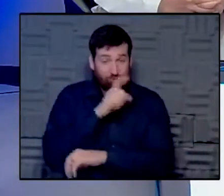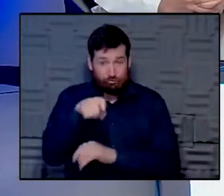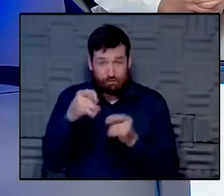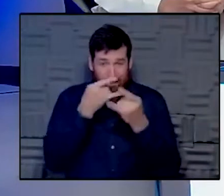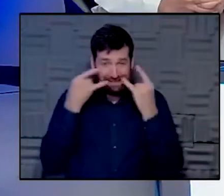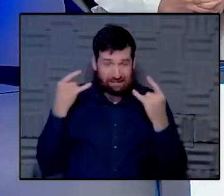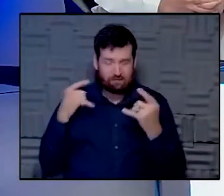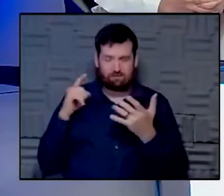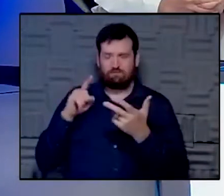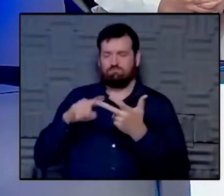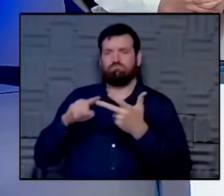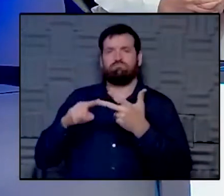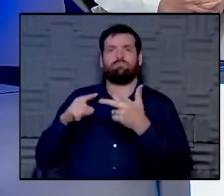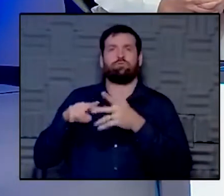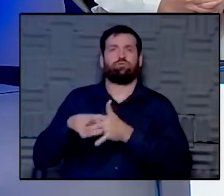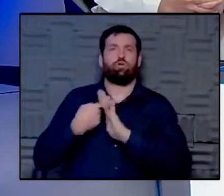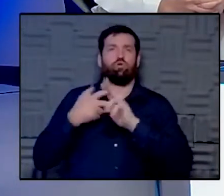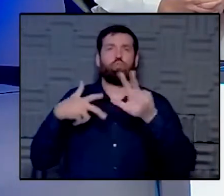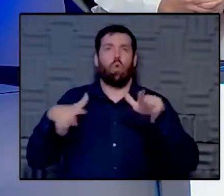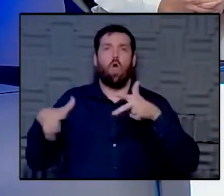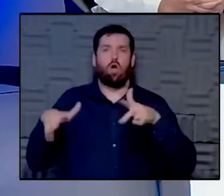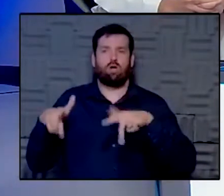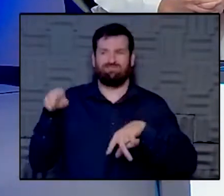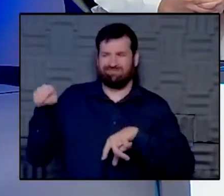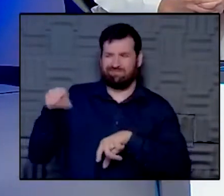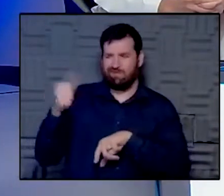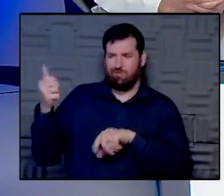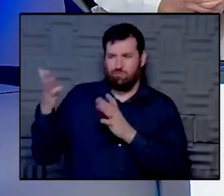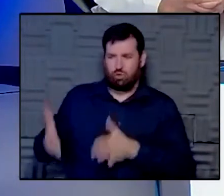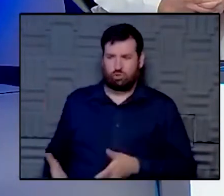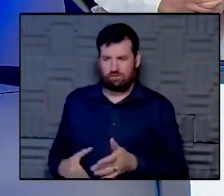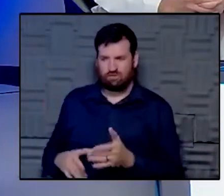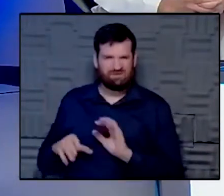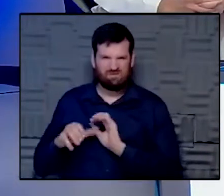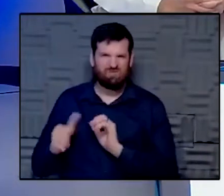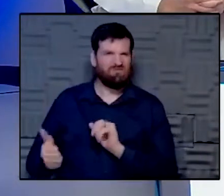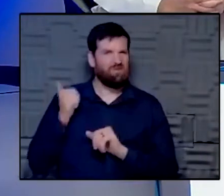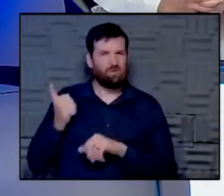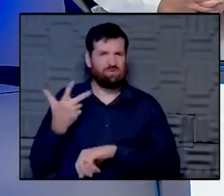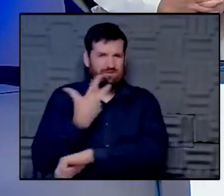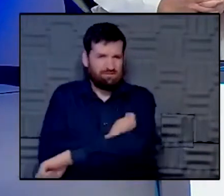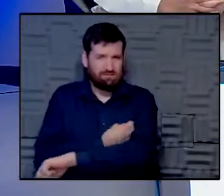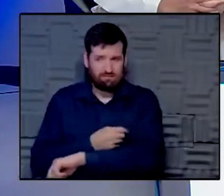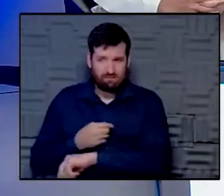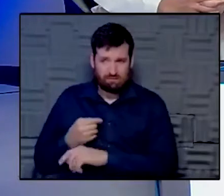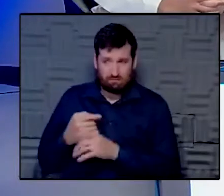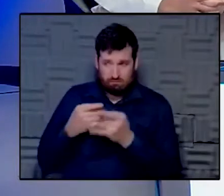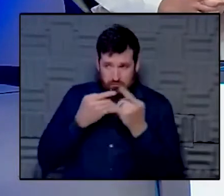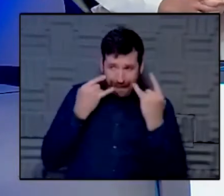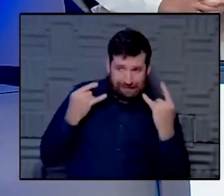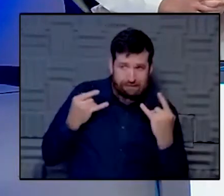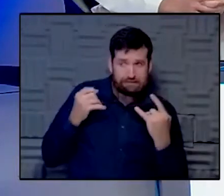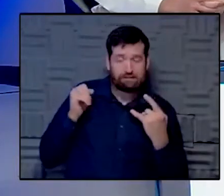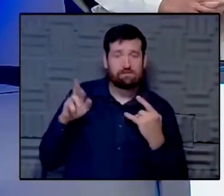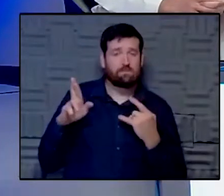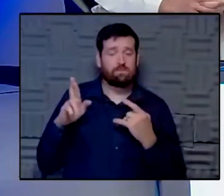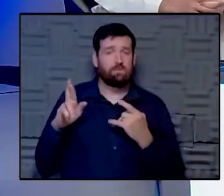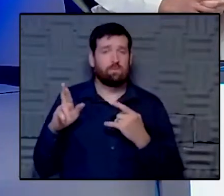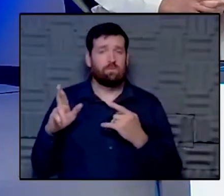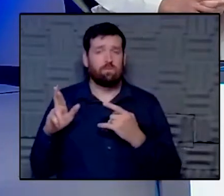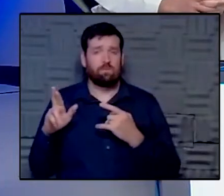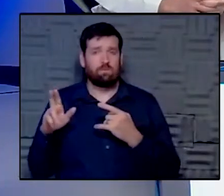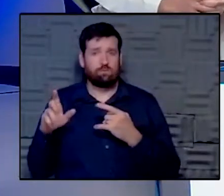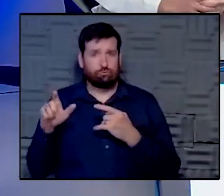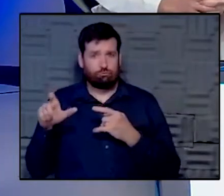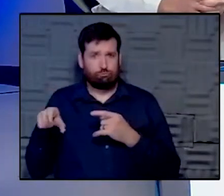I'm starting to walk with someone who won't get the shot. Should I mask or ask them, or we both go maskless?